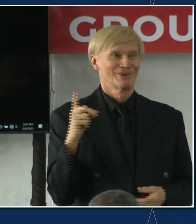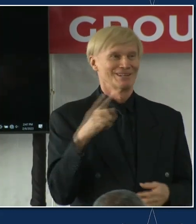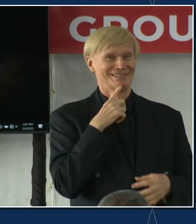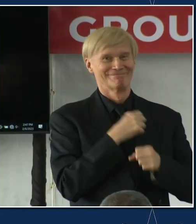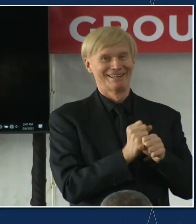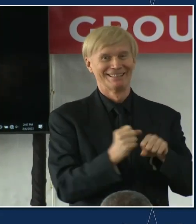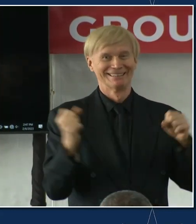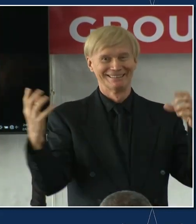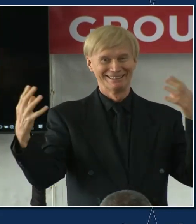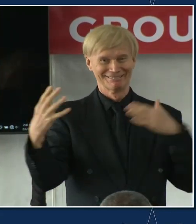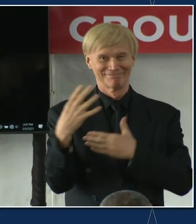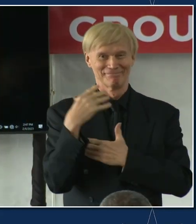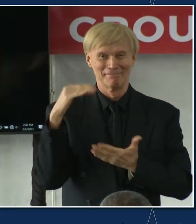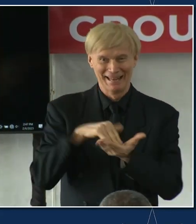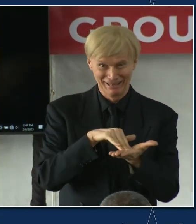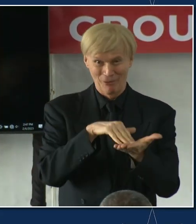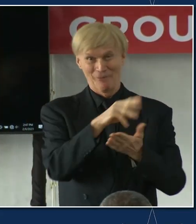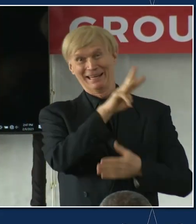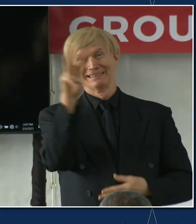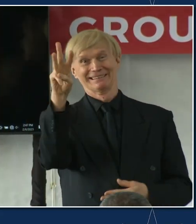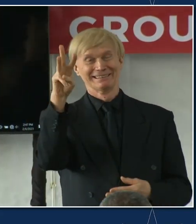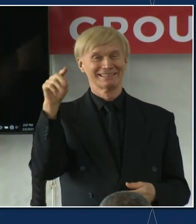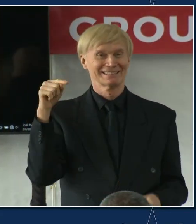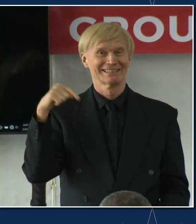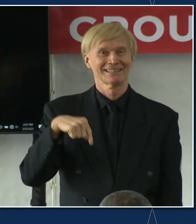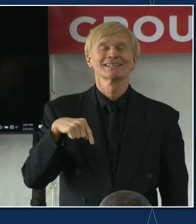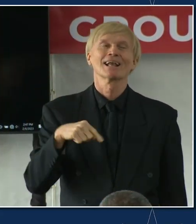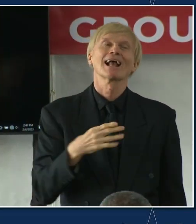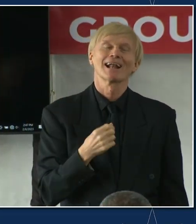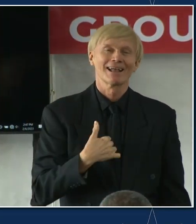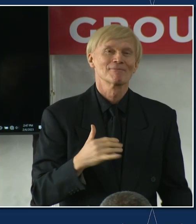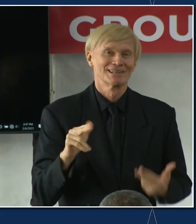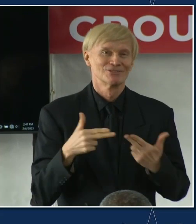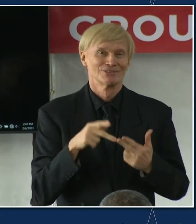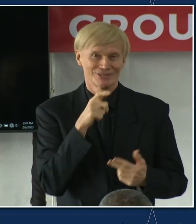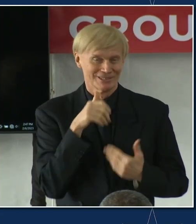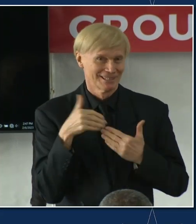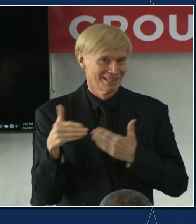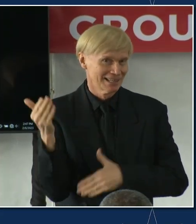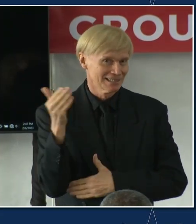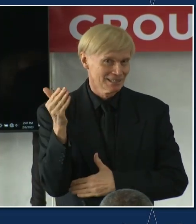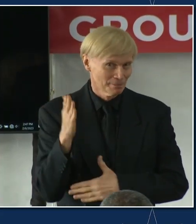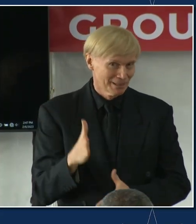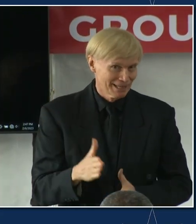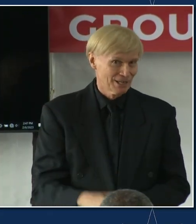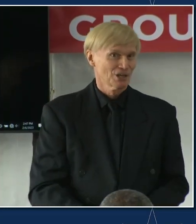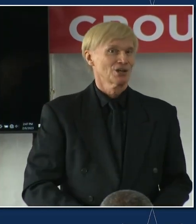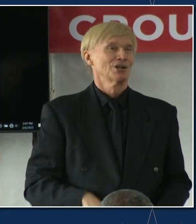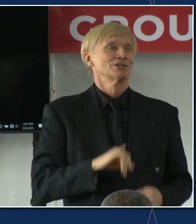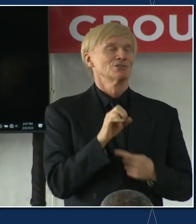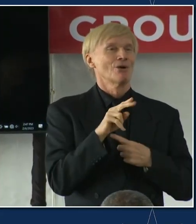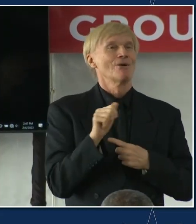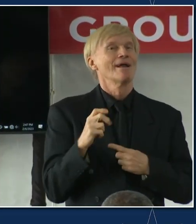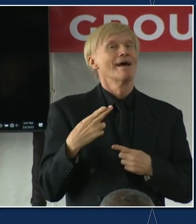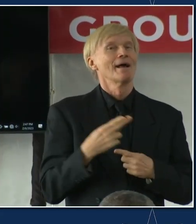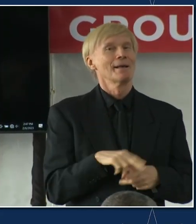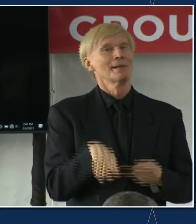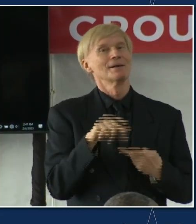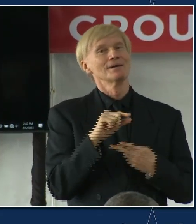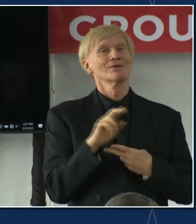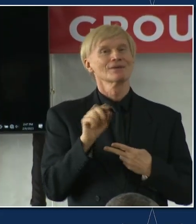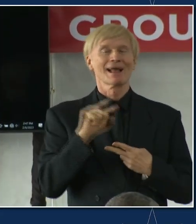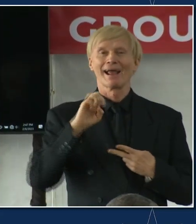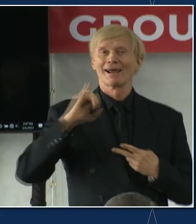Midwest. Yeah, and I am introducing the next speaker to come, and his name is Jonah